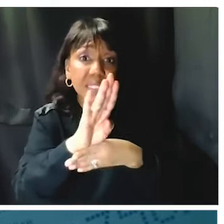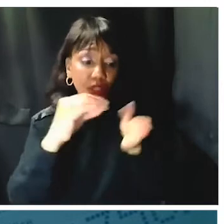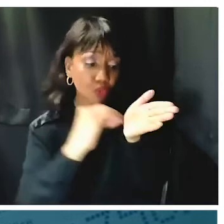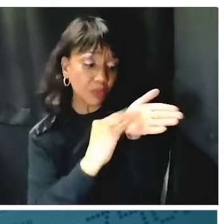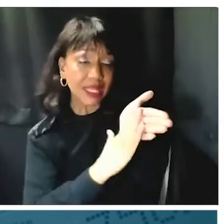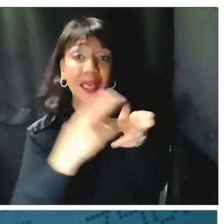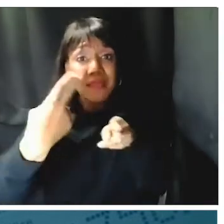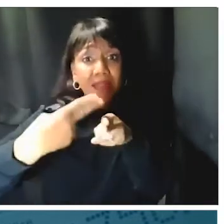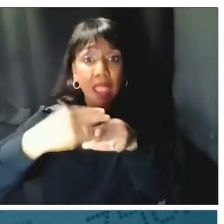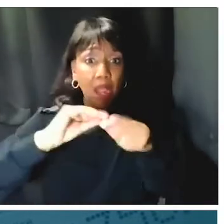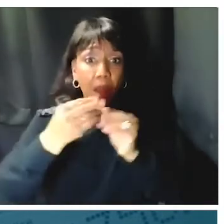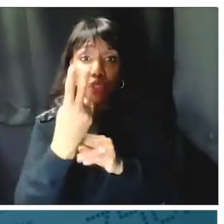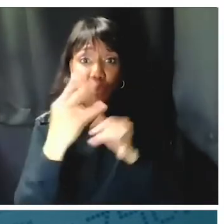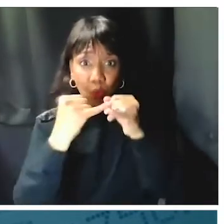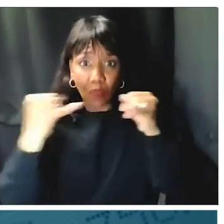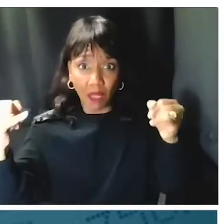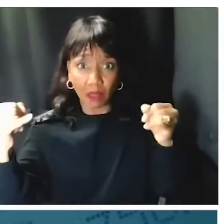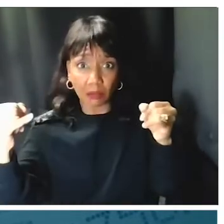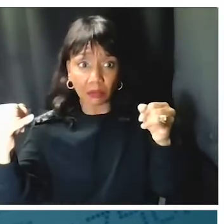business the money order is going to.